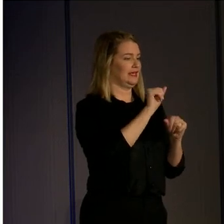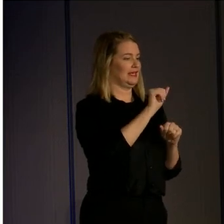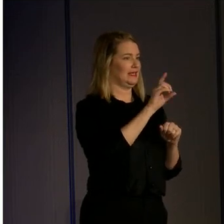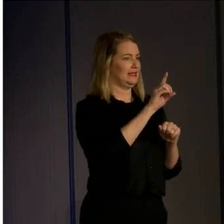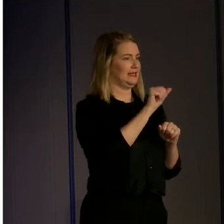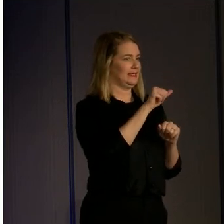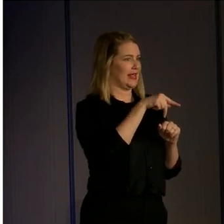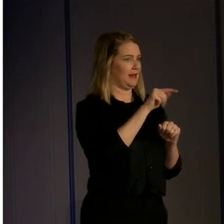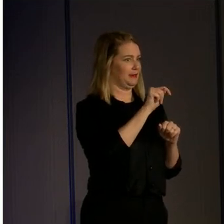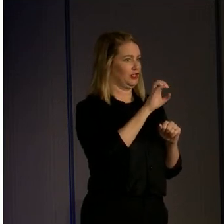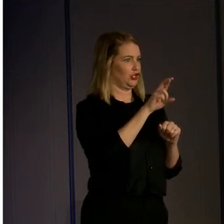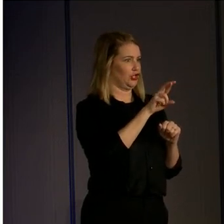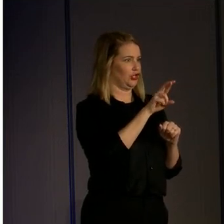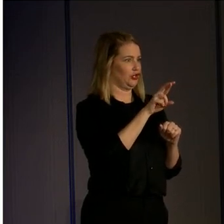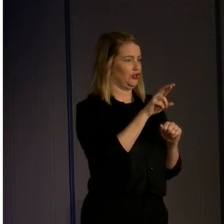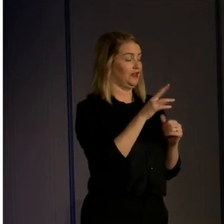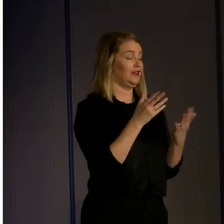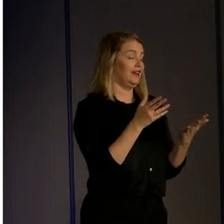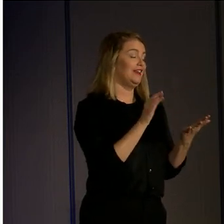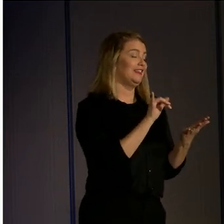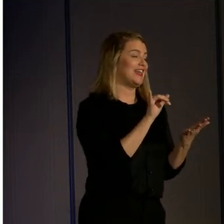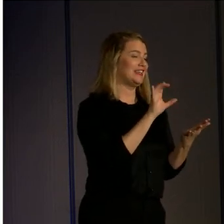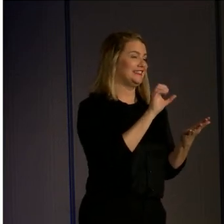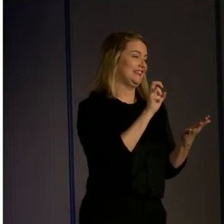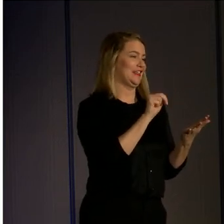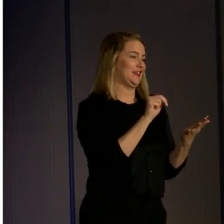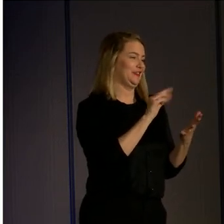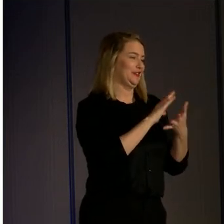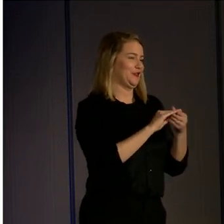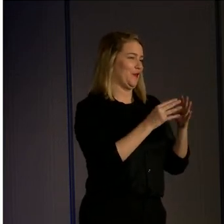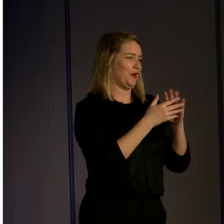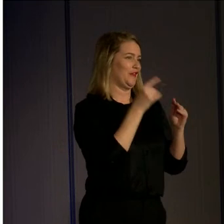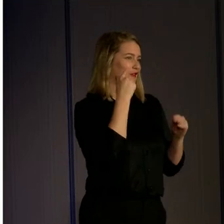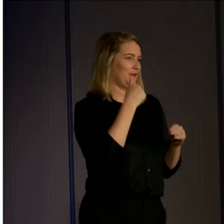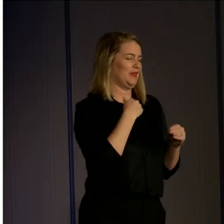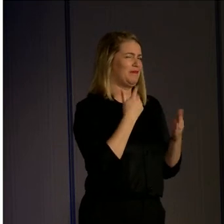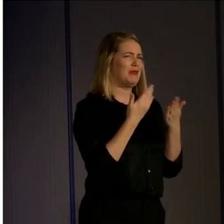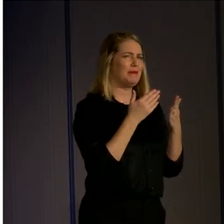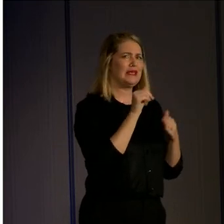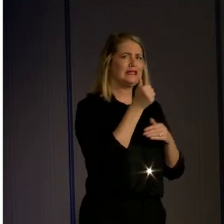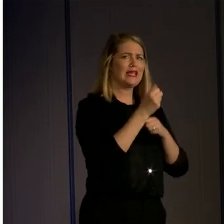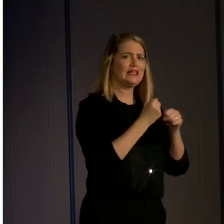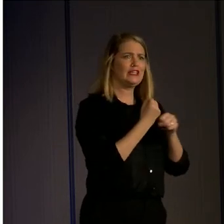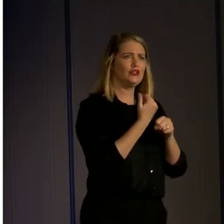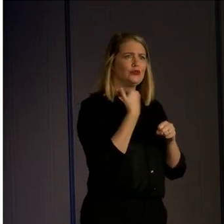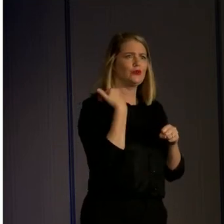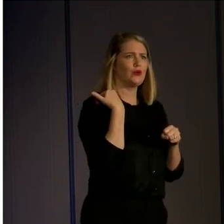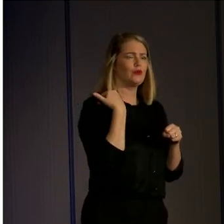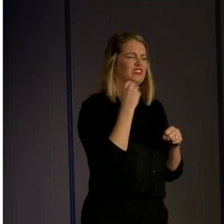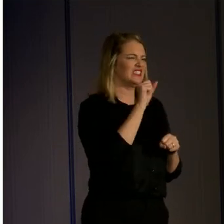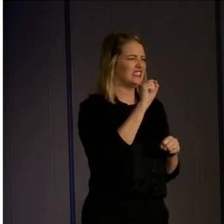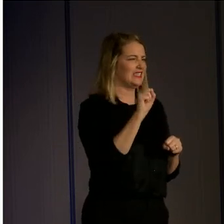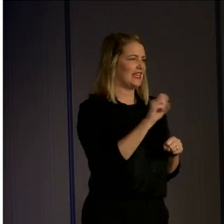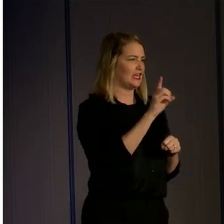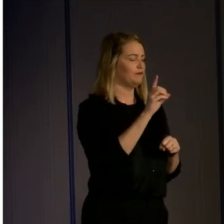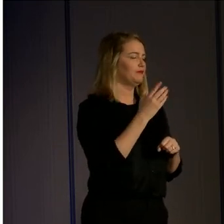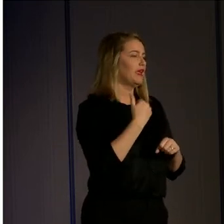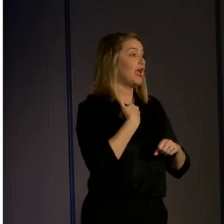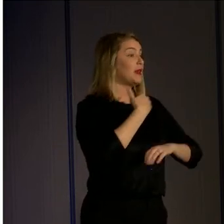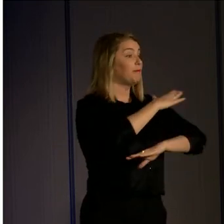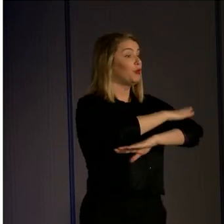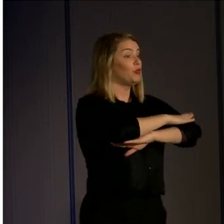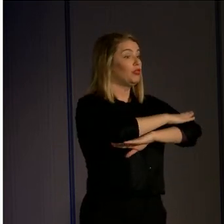truly, this is like a CSUN story for me, because maybe about 10 years ago in San Diego, there was a booth that